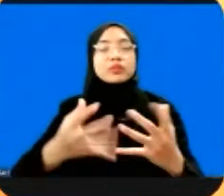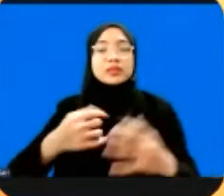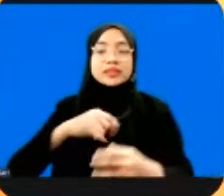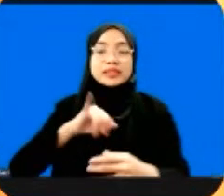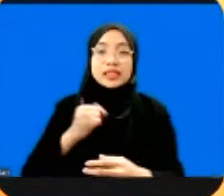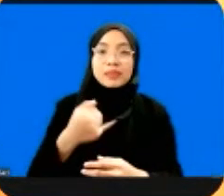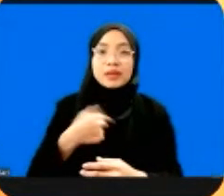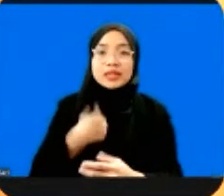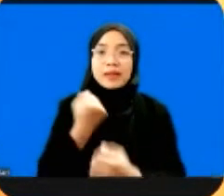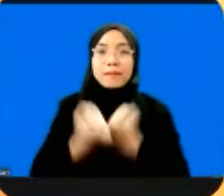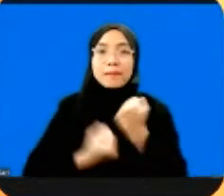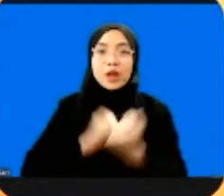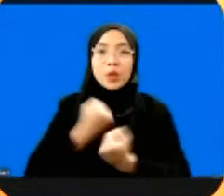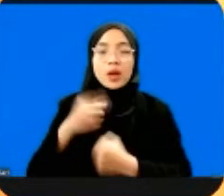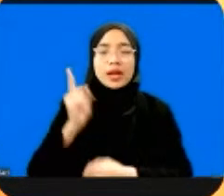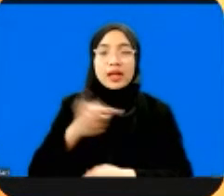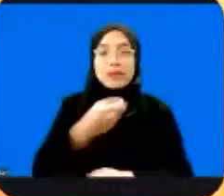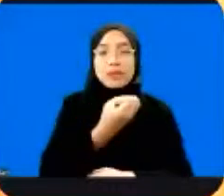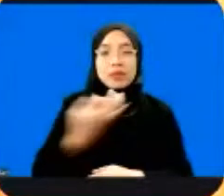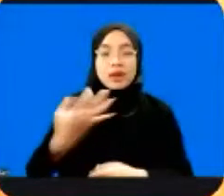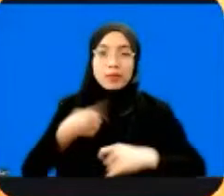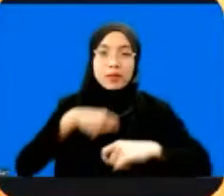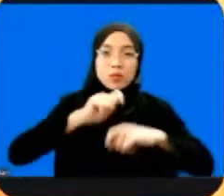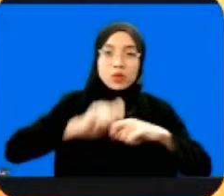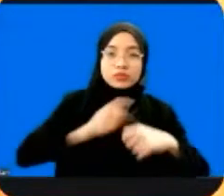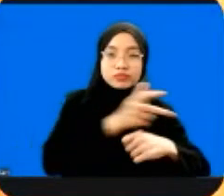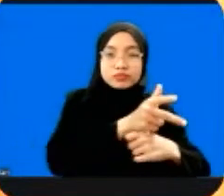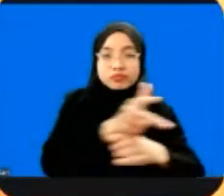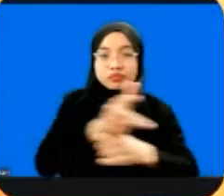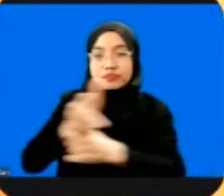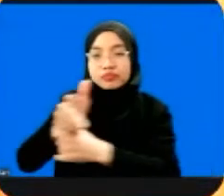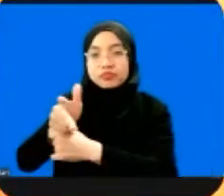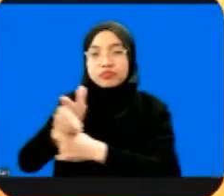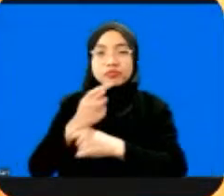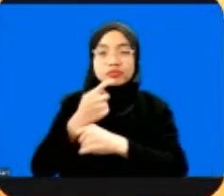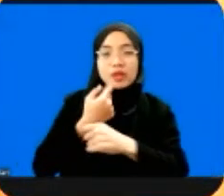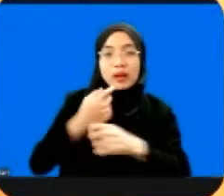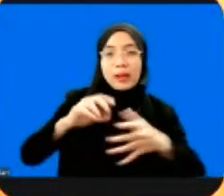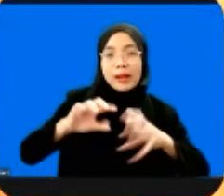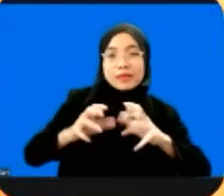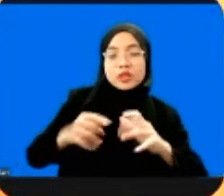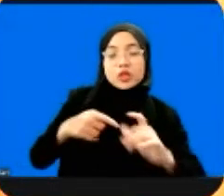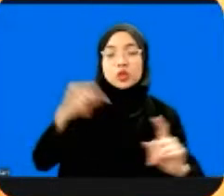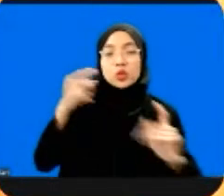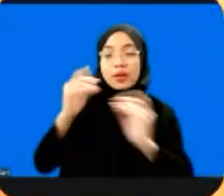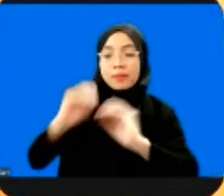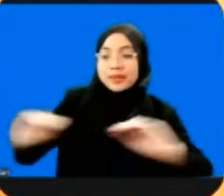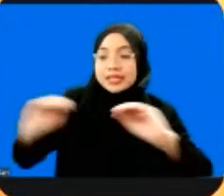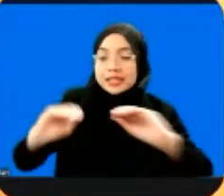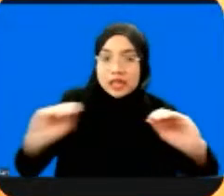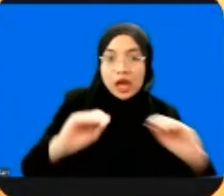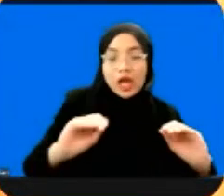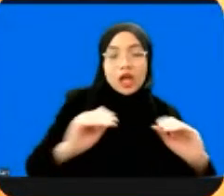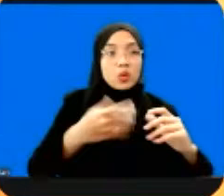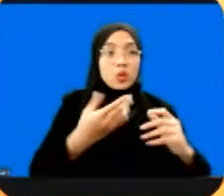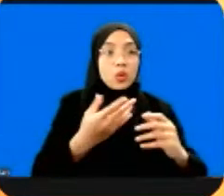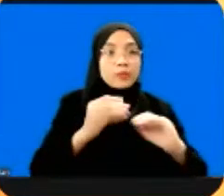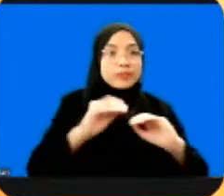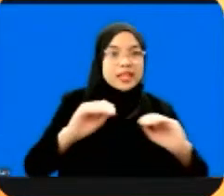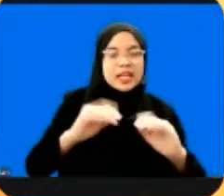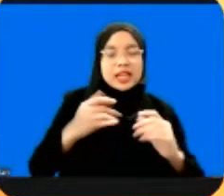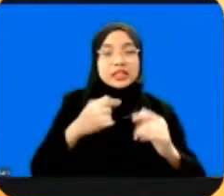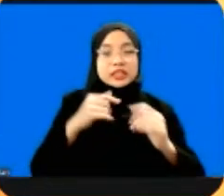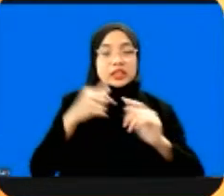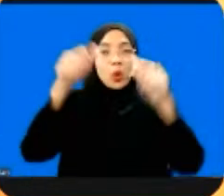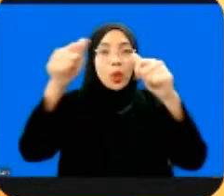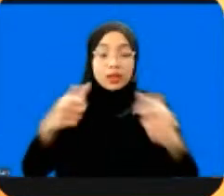animated videos for education, short animated videos, collaboration with a well-known content creator, and